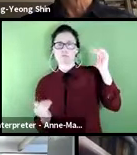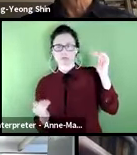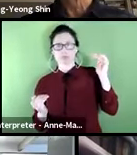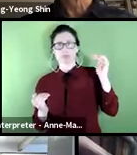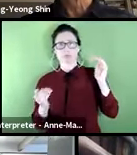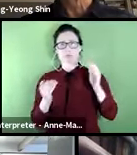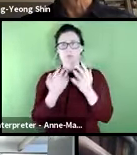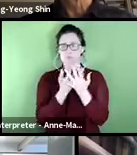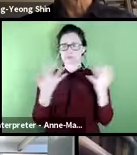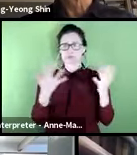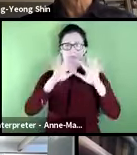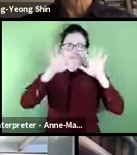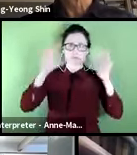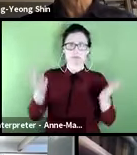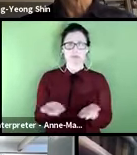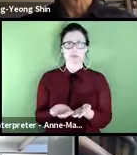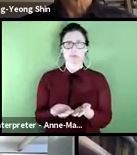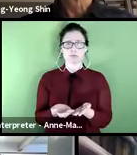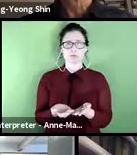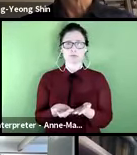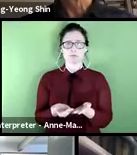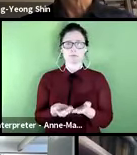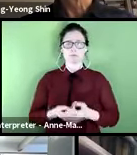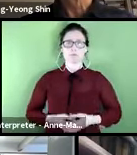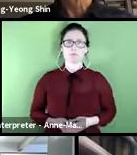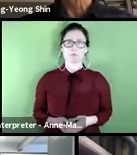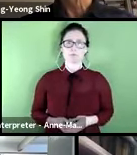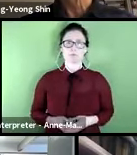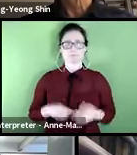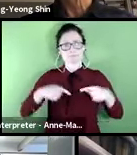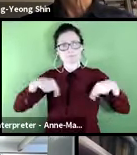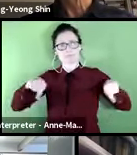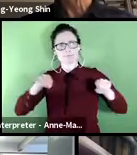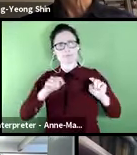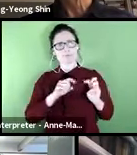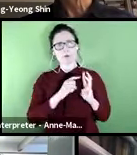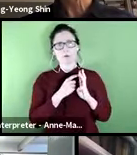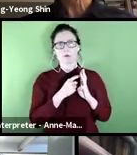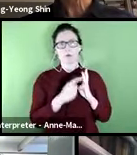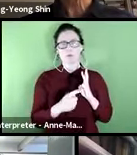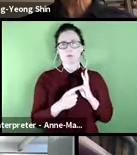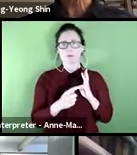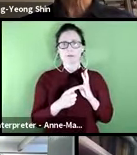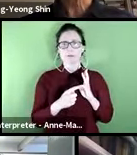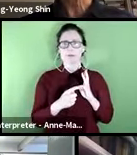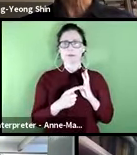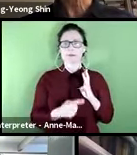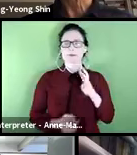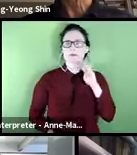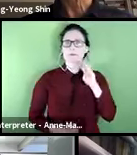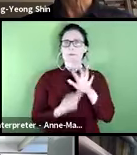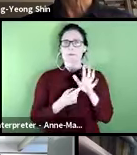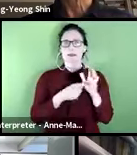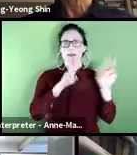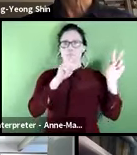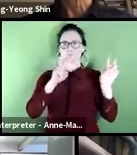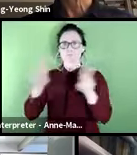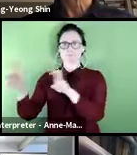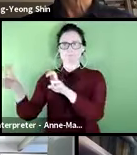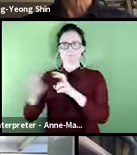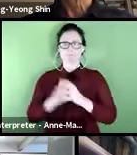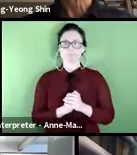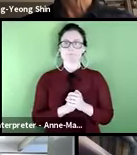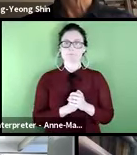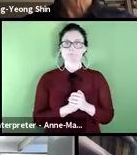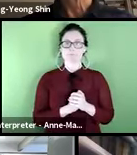many parts of the world. And we have, I think, three main hooks for our discussion. The